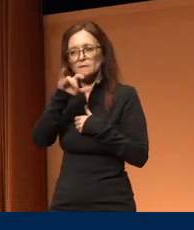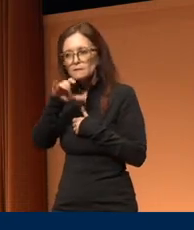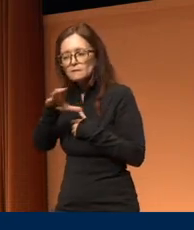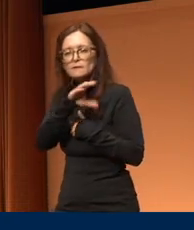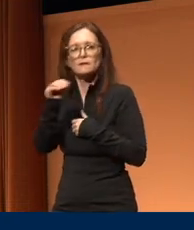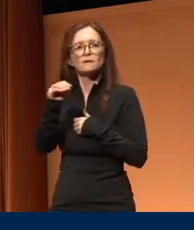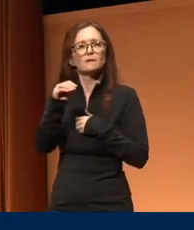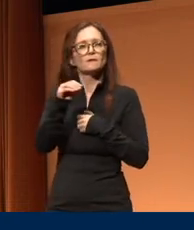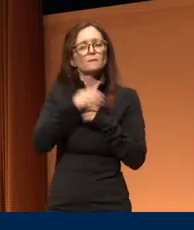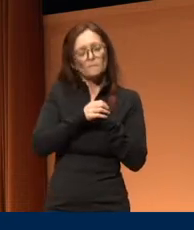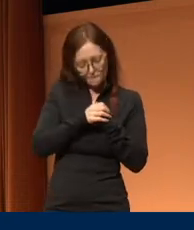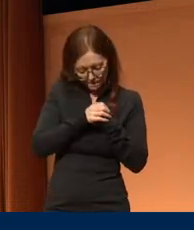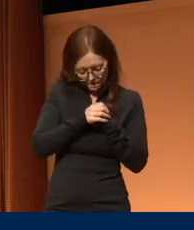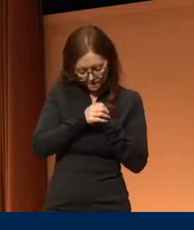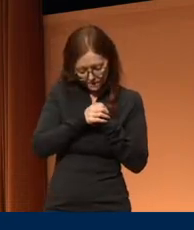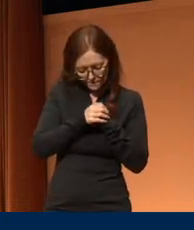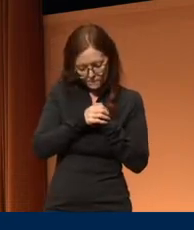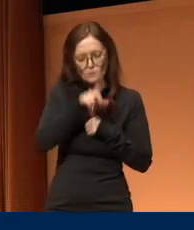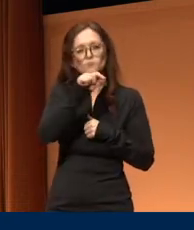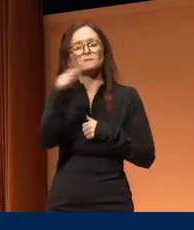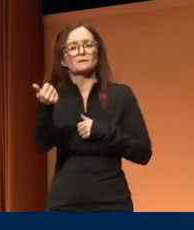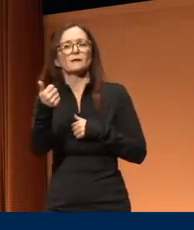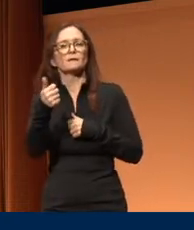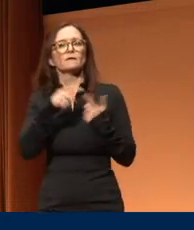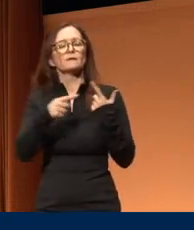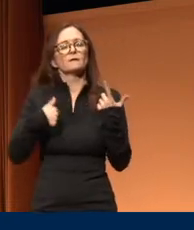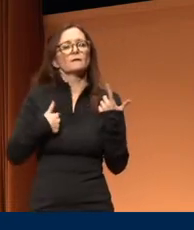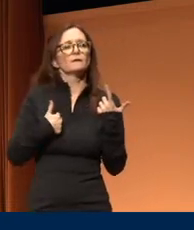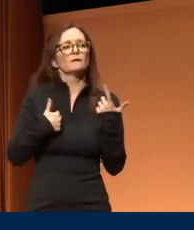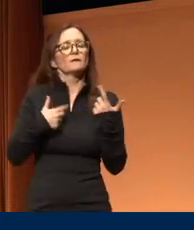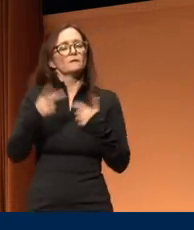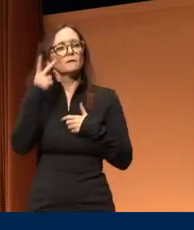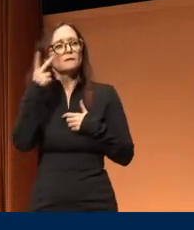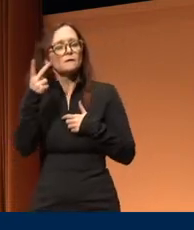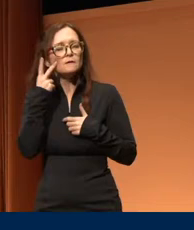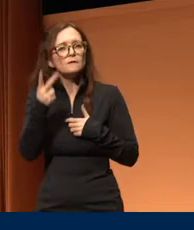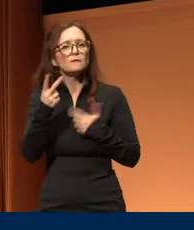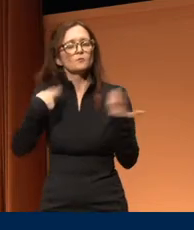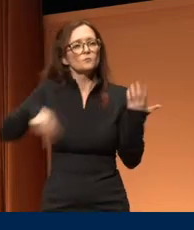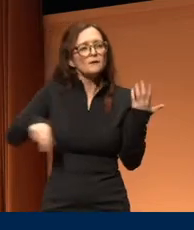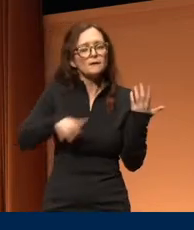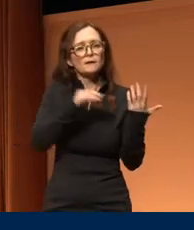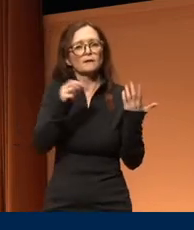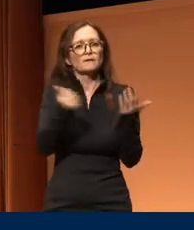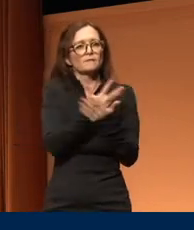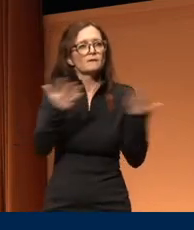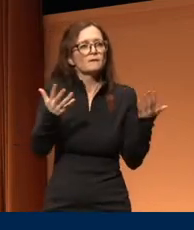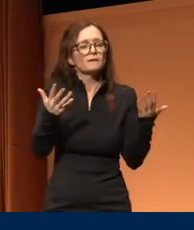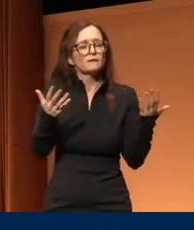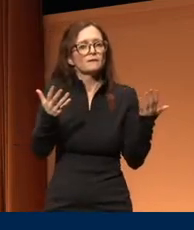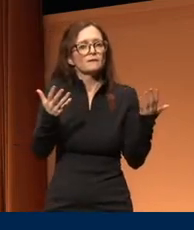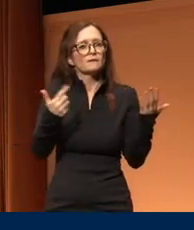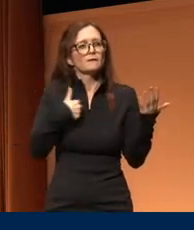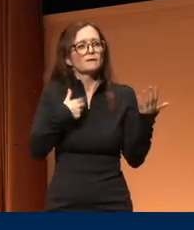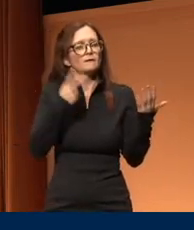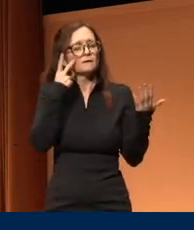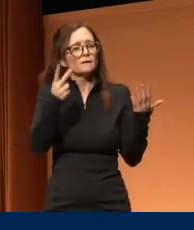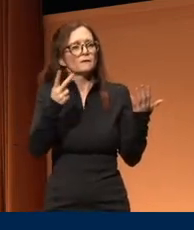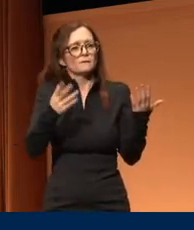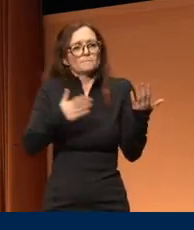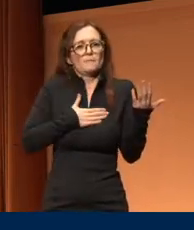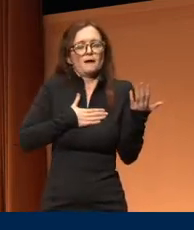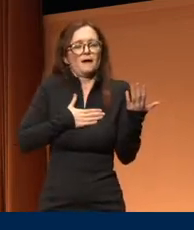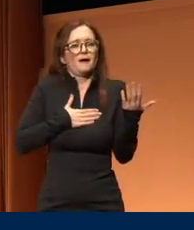constitutional process of 2010, I was about to see collective intelligence emerge under my very eyes, in my native